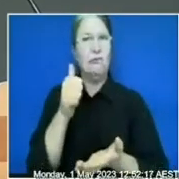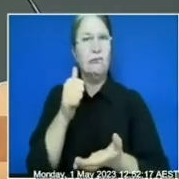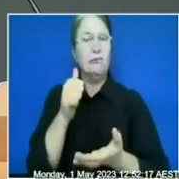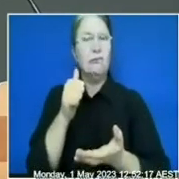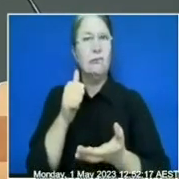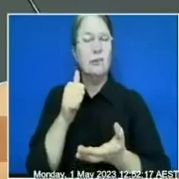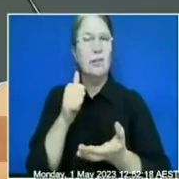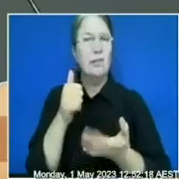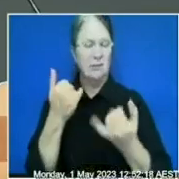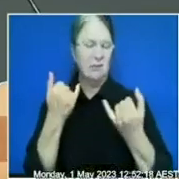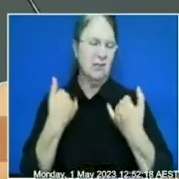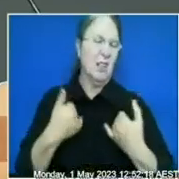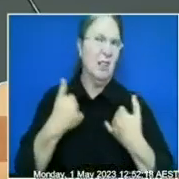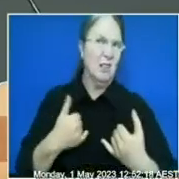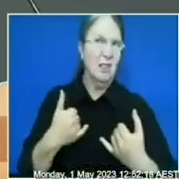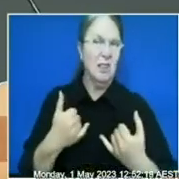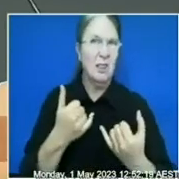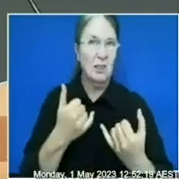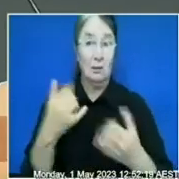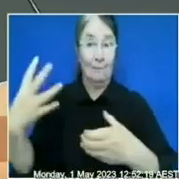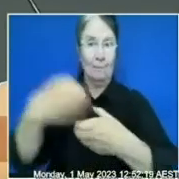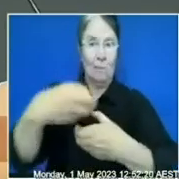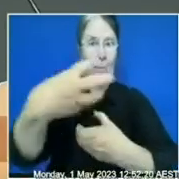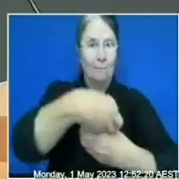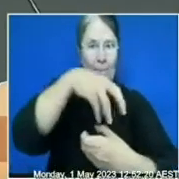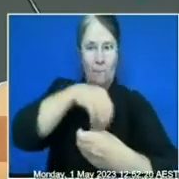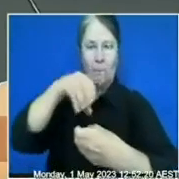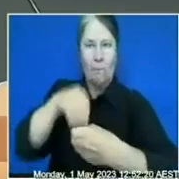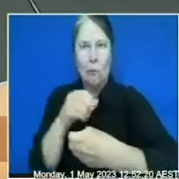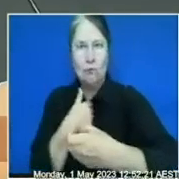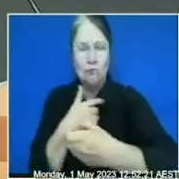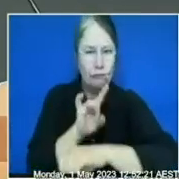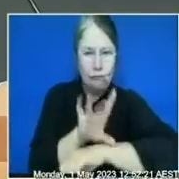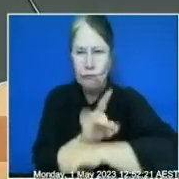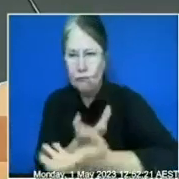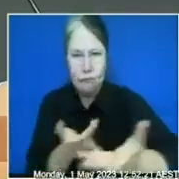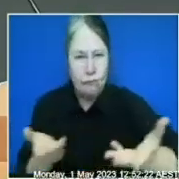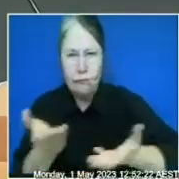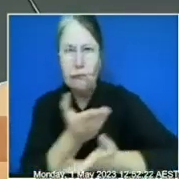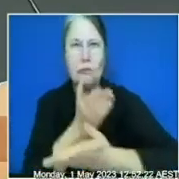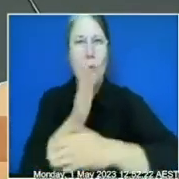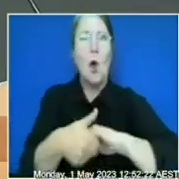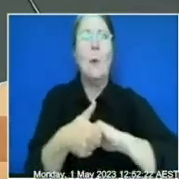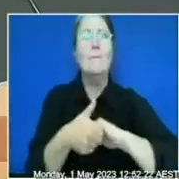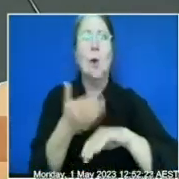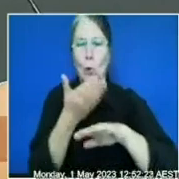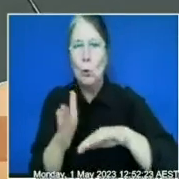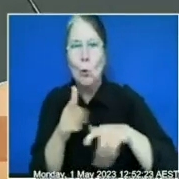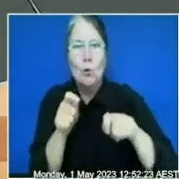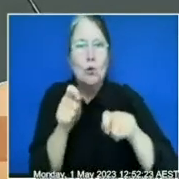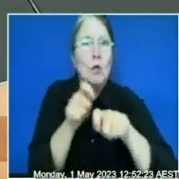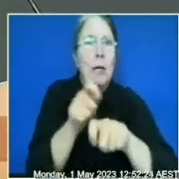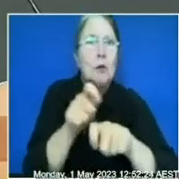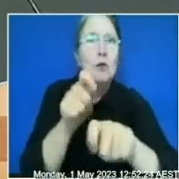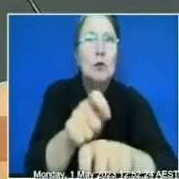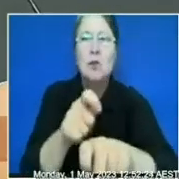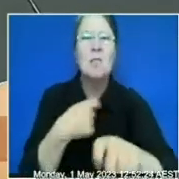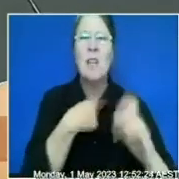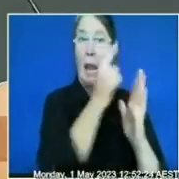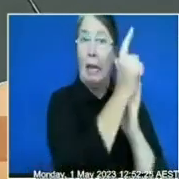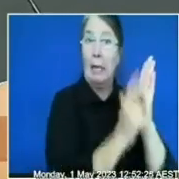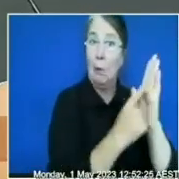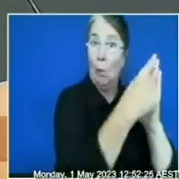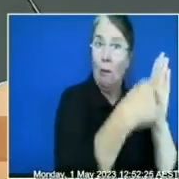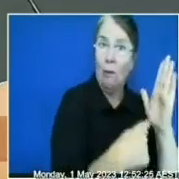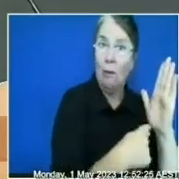legal and administrative, that might be implemented to bring about a reduction, preferably down to nothing, but we shall see, of compulsory